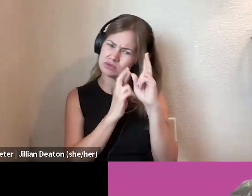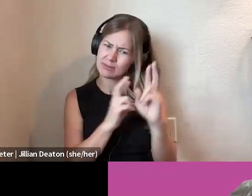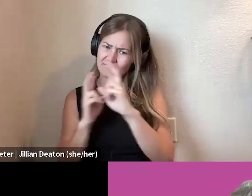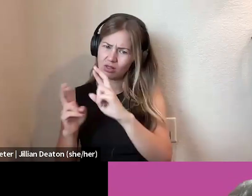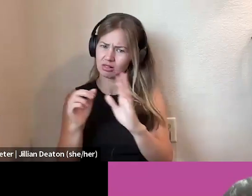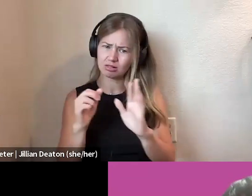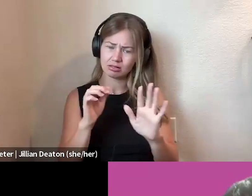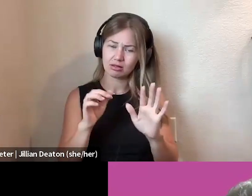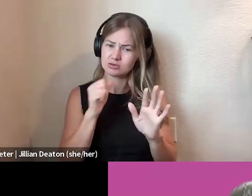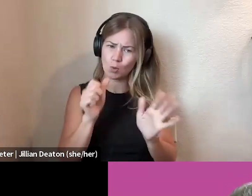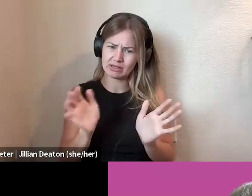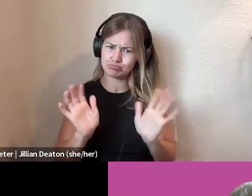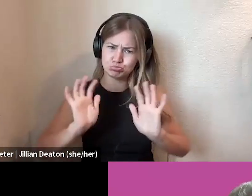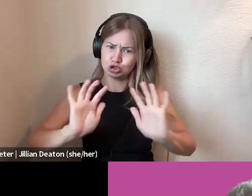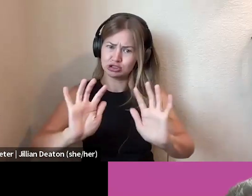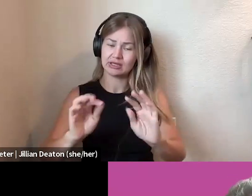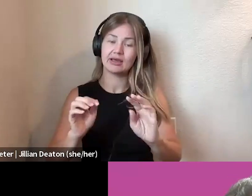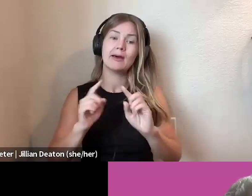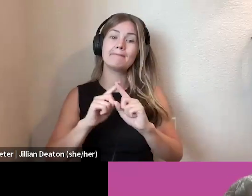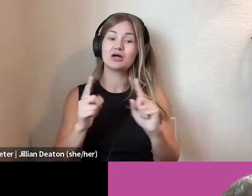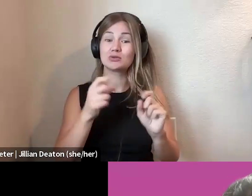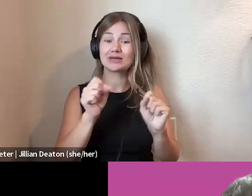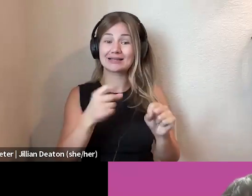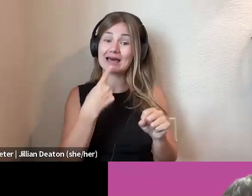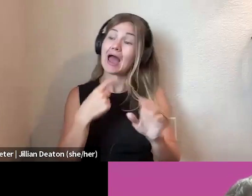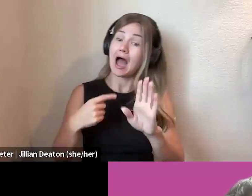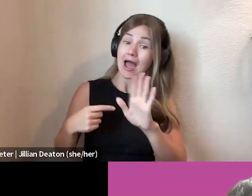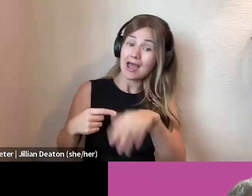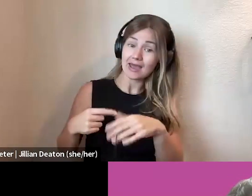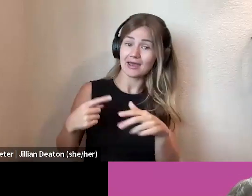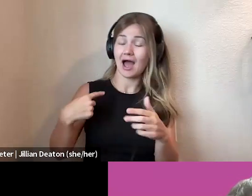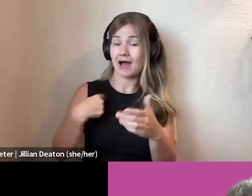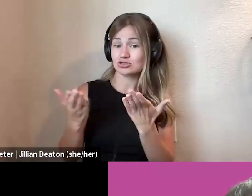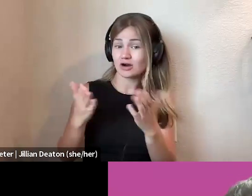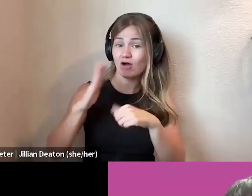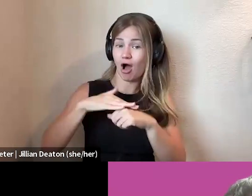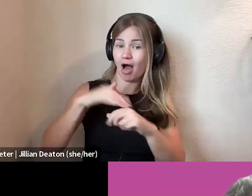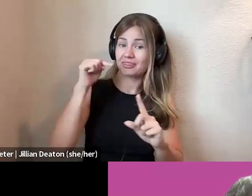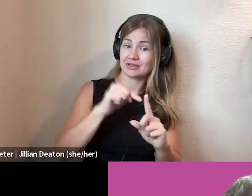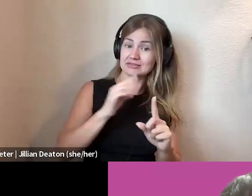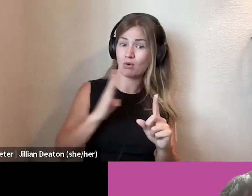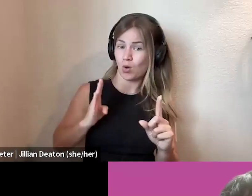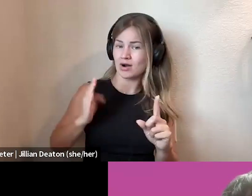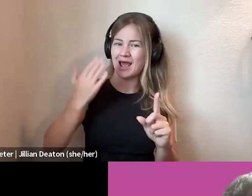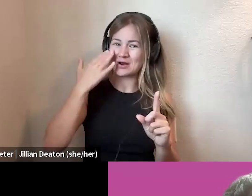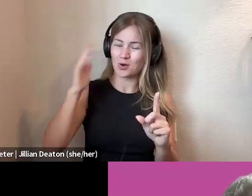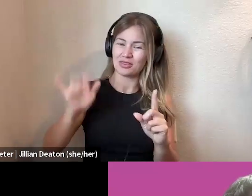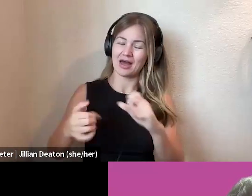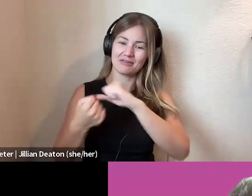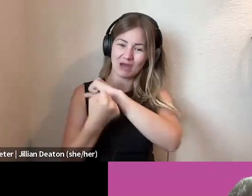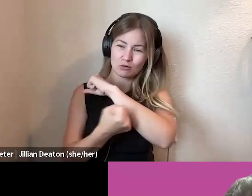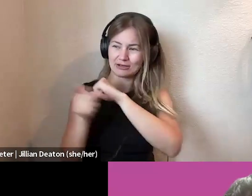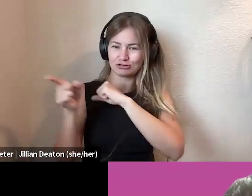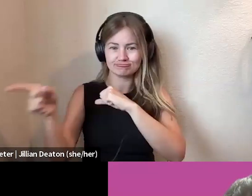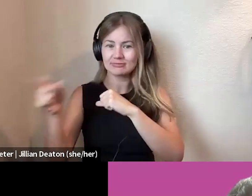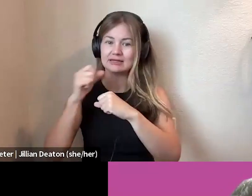be, hi, I serve on XYZ board. I know that the foundation doesn't, receive requests, but